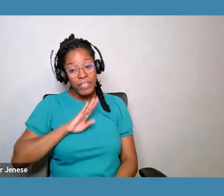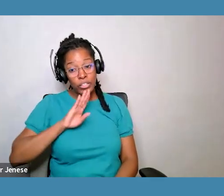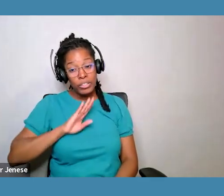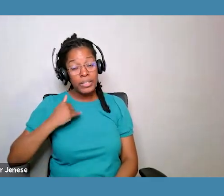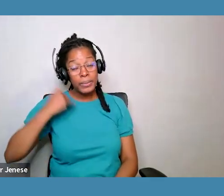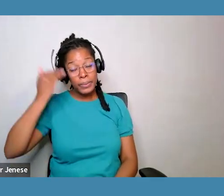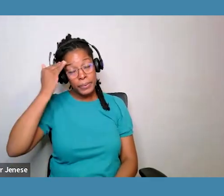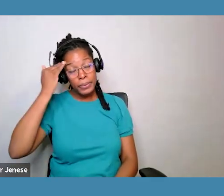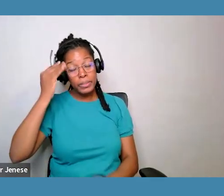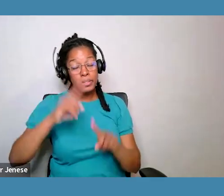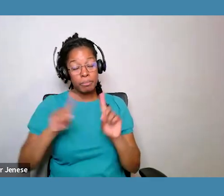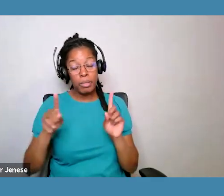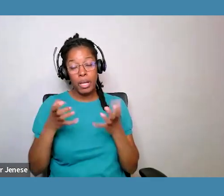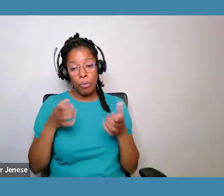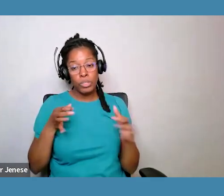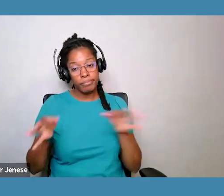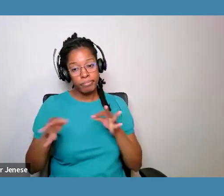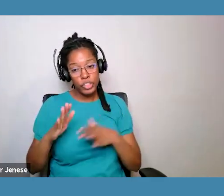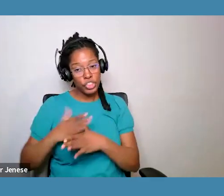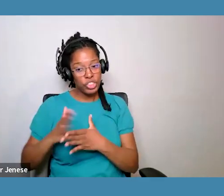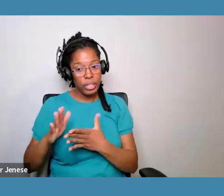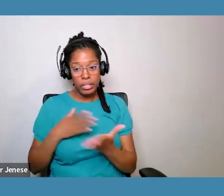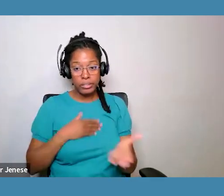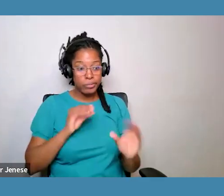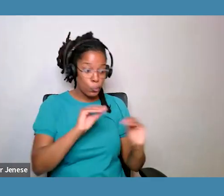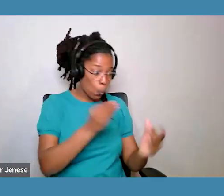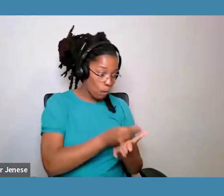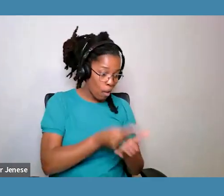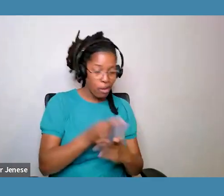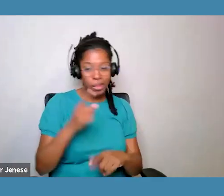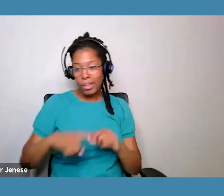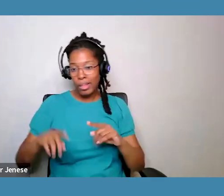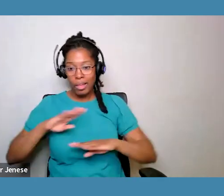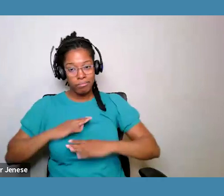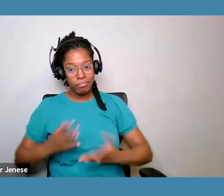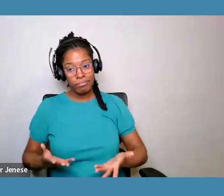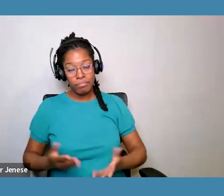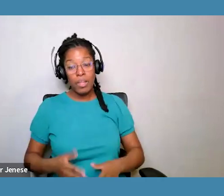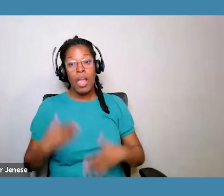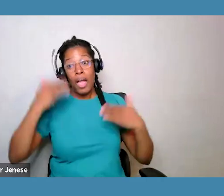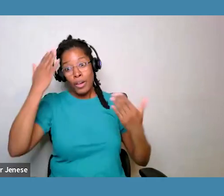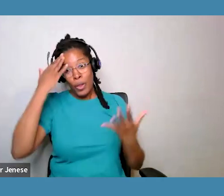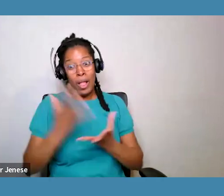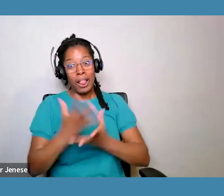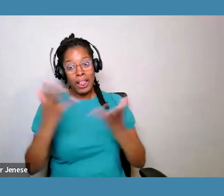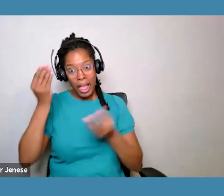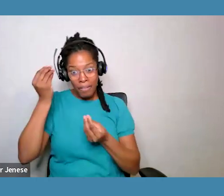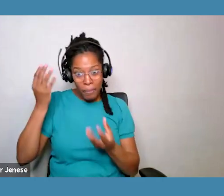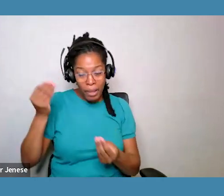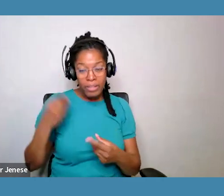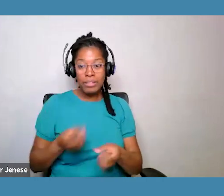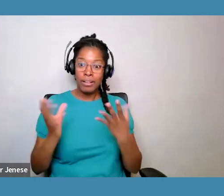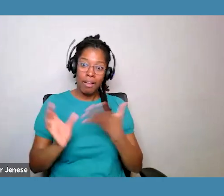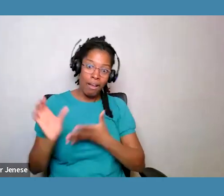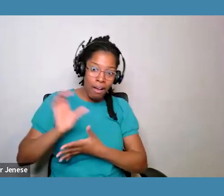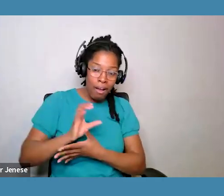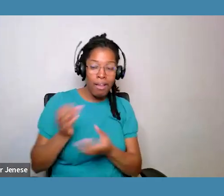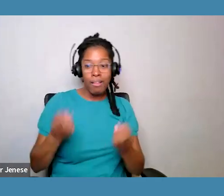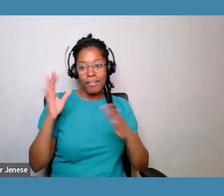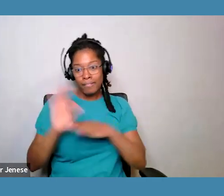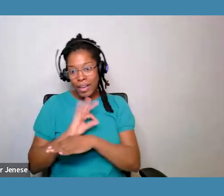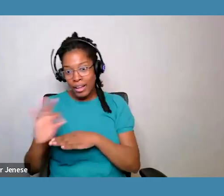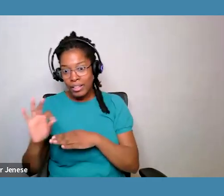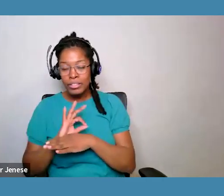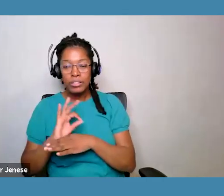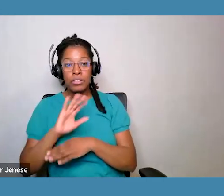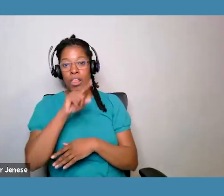be, I just wanted to explain that as well. So I know this was a lot. It's a ton of criteria, a ton of factors. All